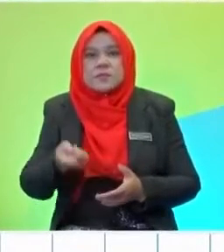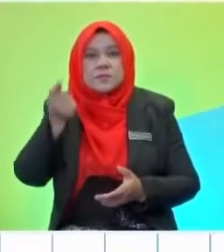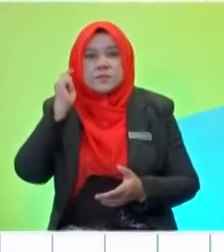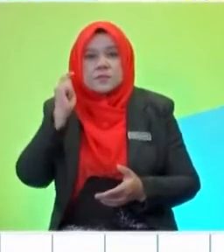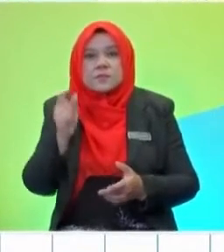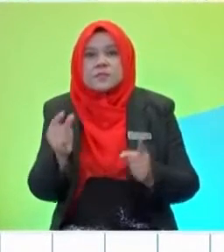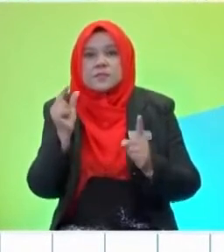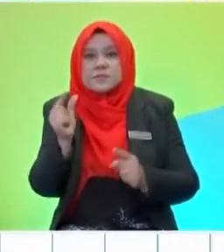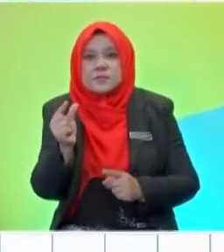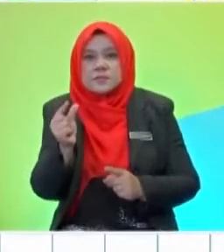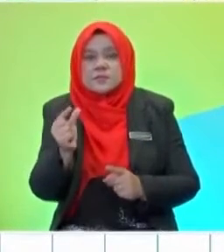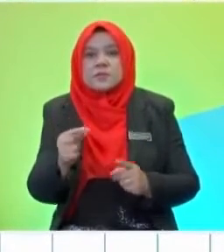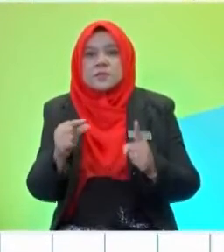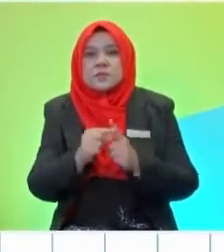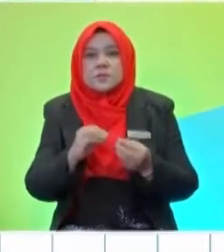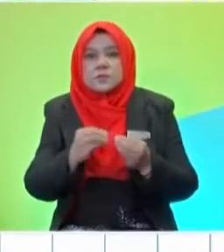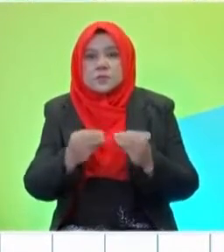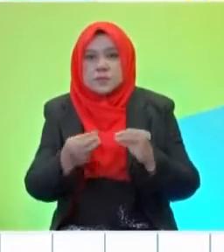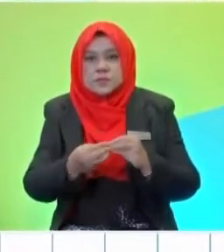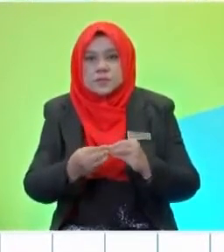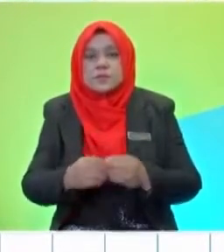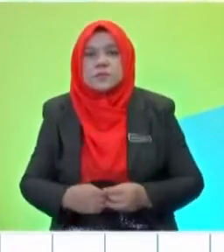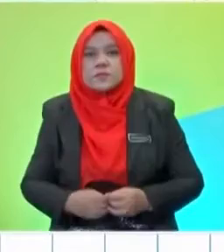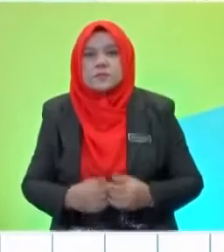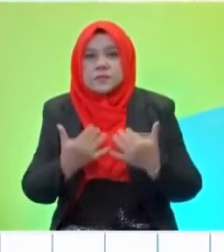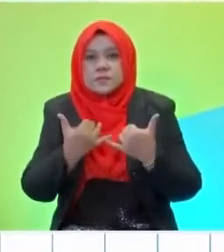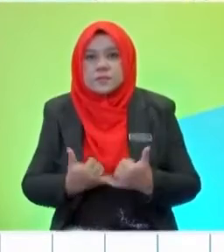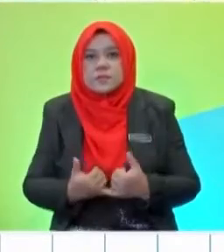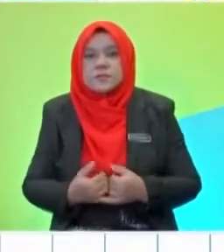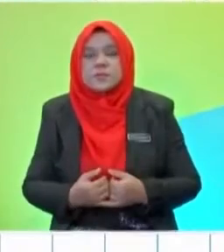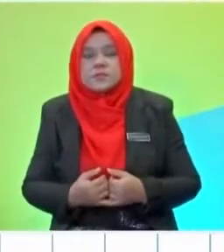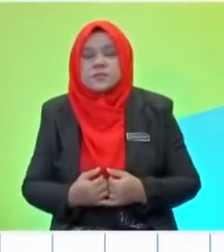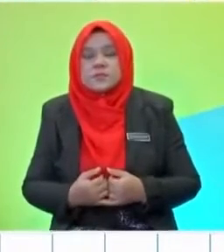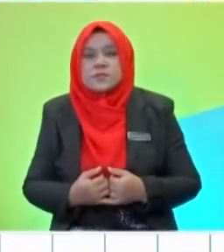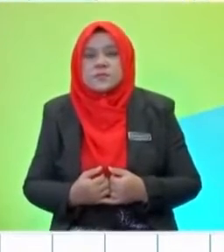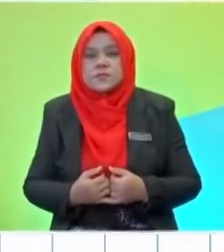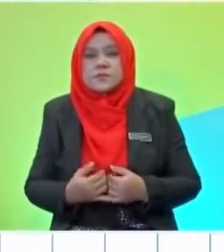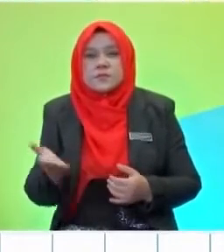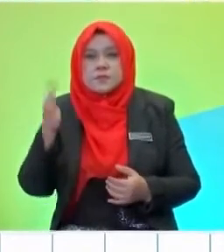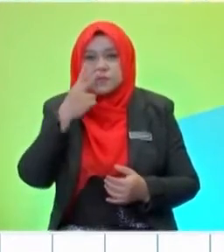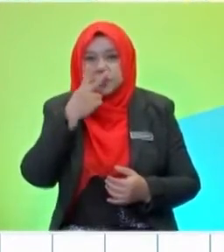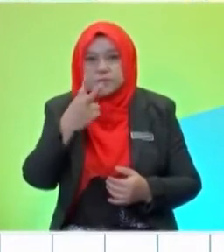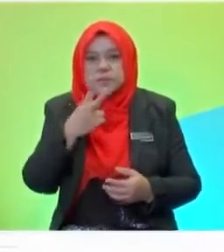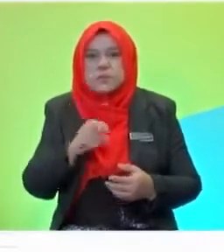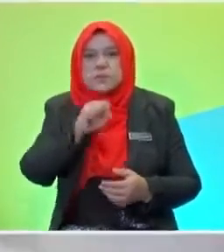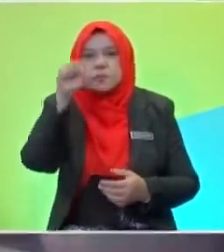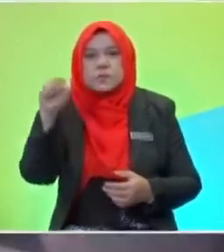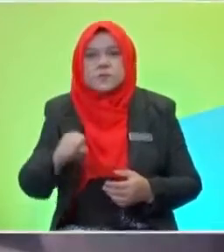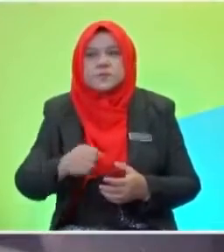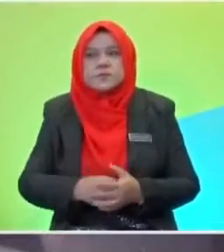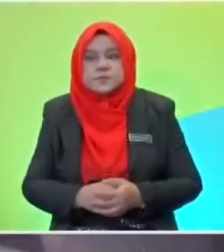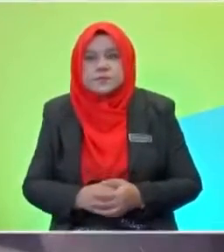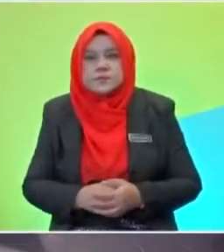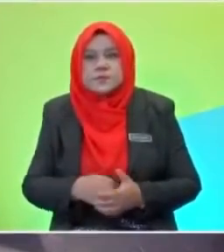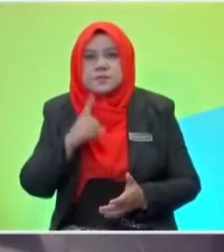teach the concept with small numbers so that the kids will understand what is unknown is. Okay? Right. All right, let's look at the first question that I'm going to explain.